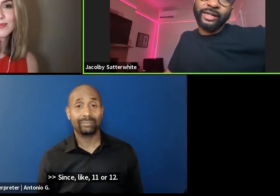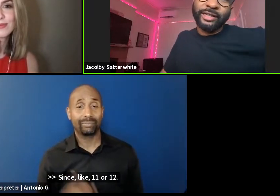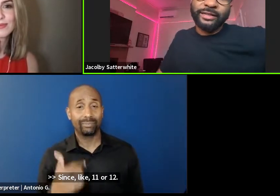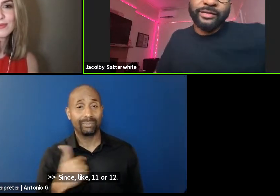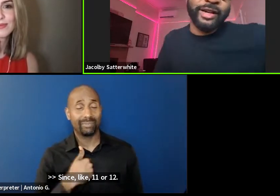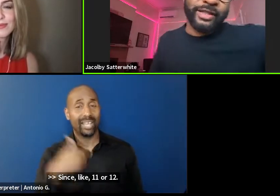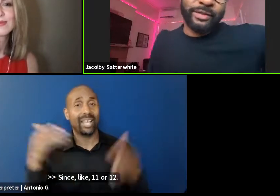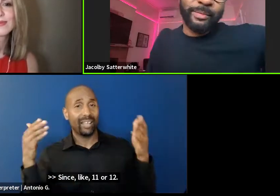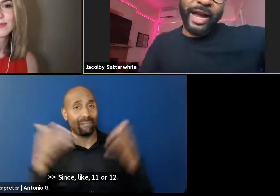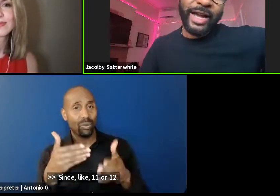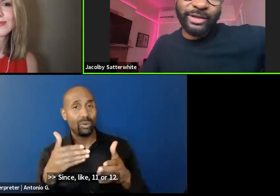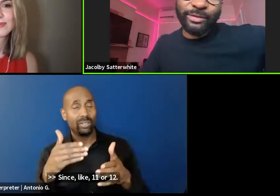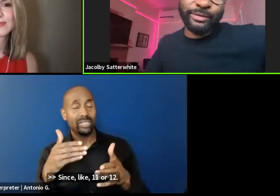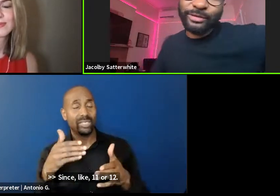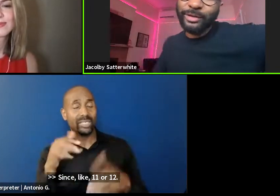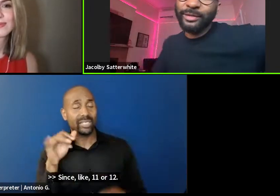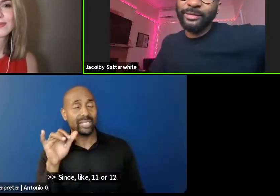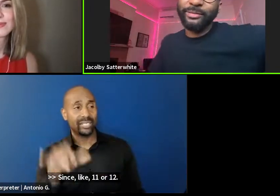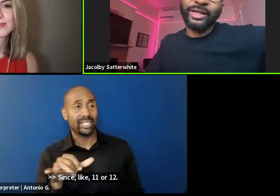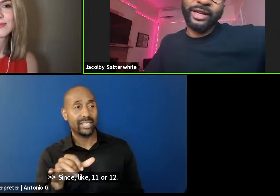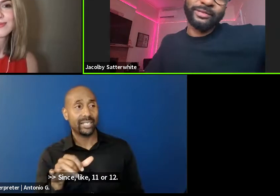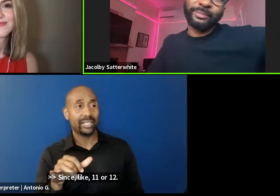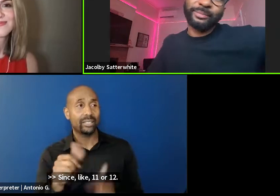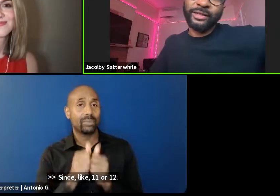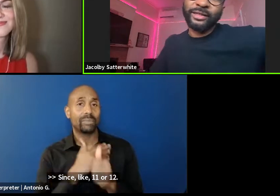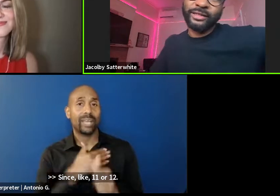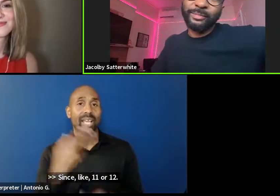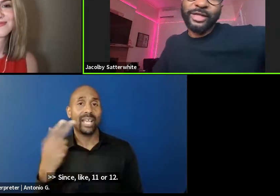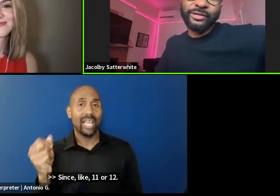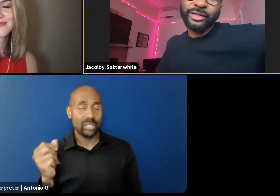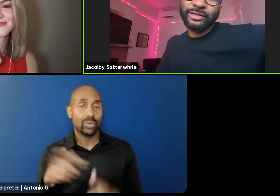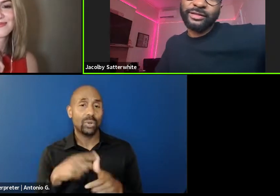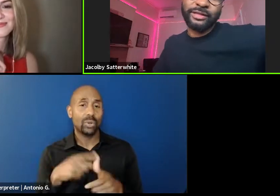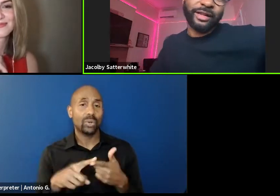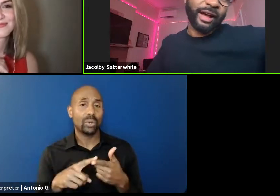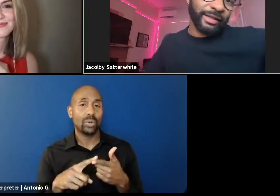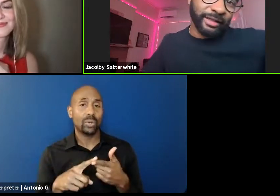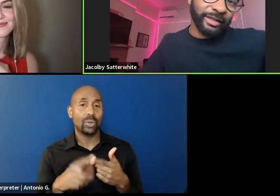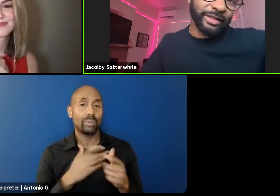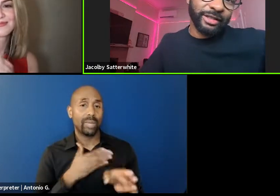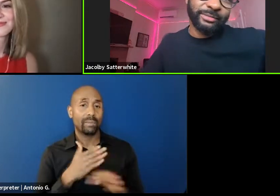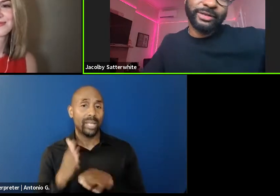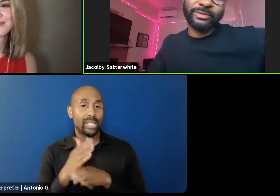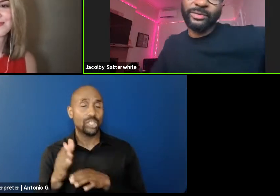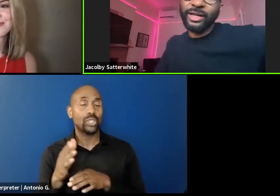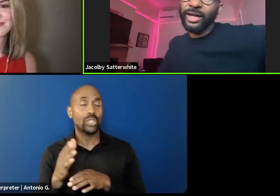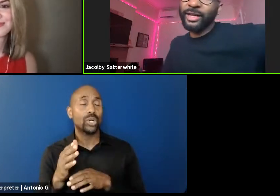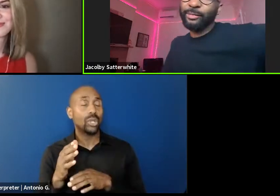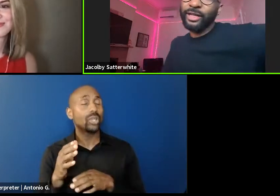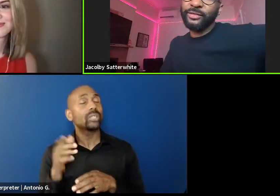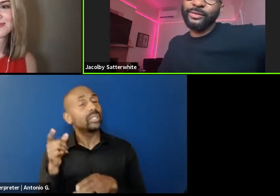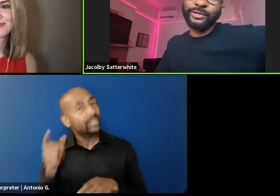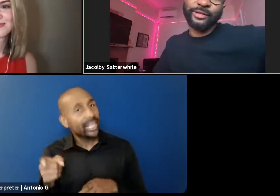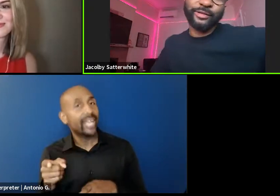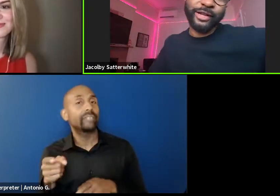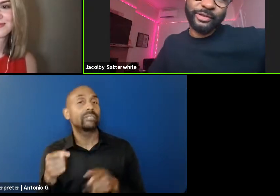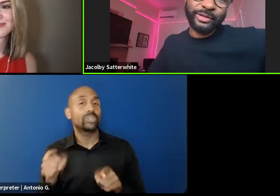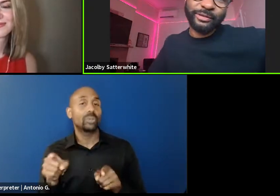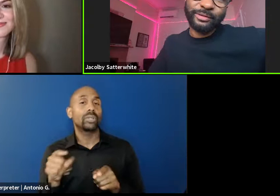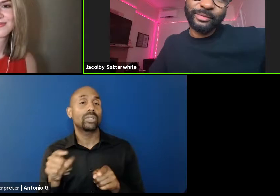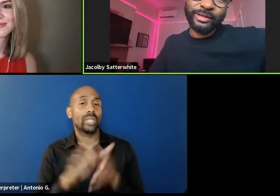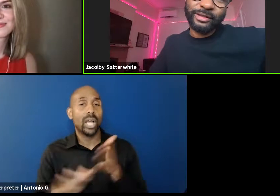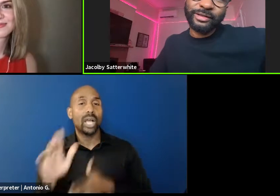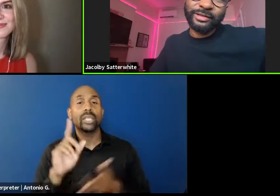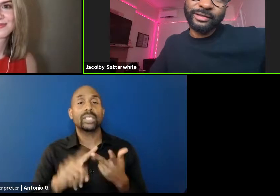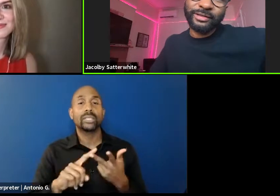in my grad, in my high school. And when I was a major as in college, it was what I applied for to go to